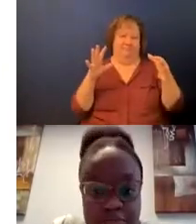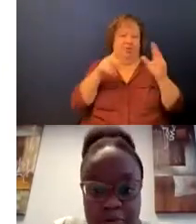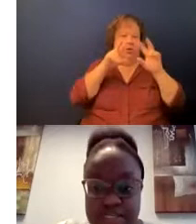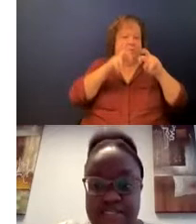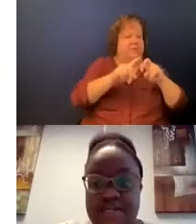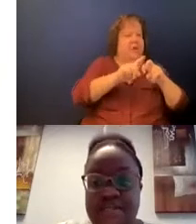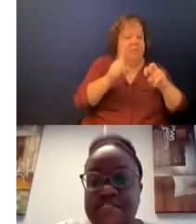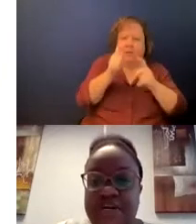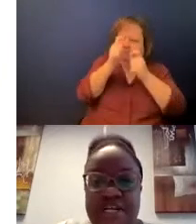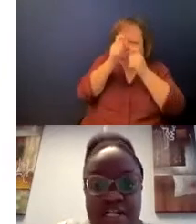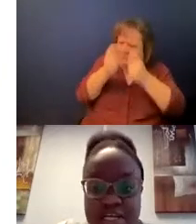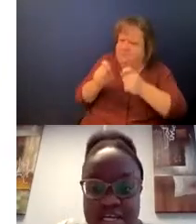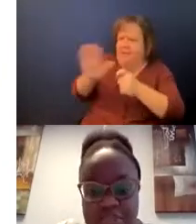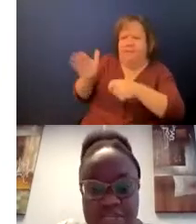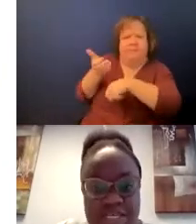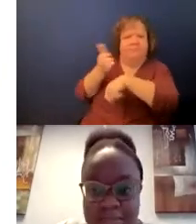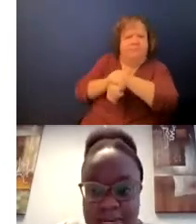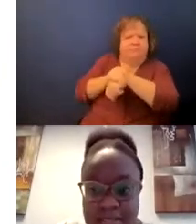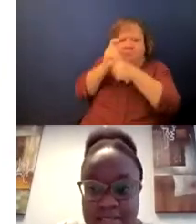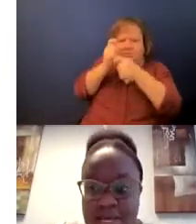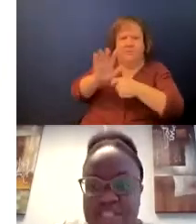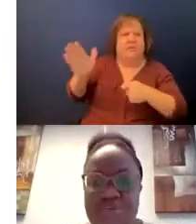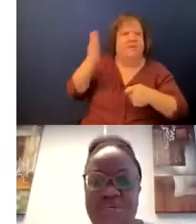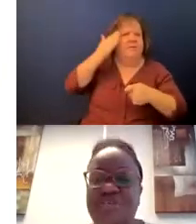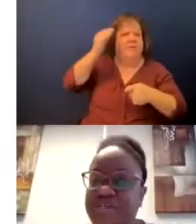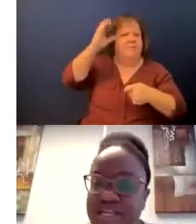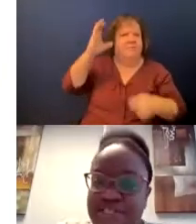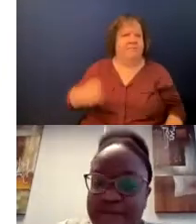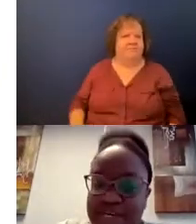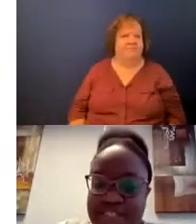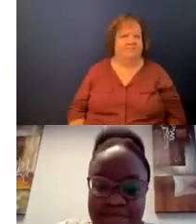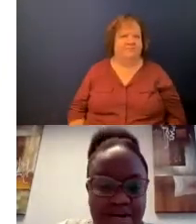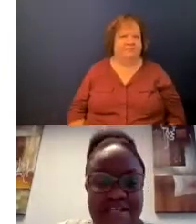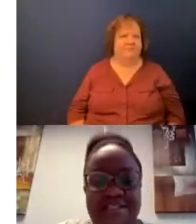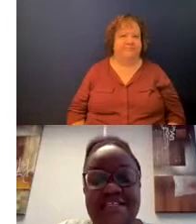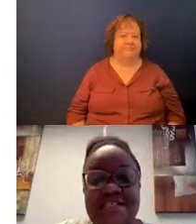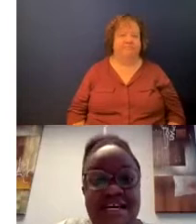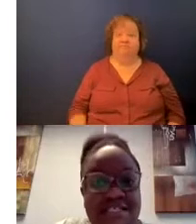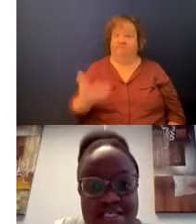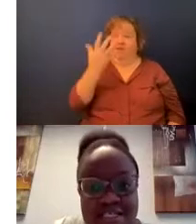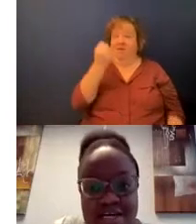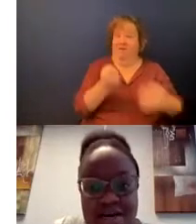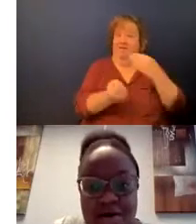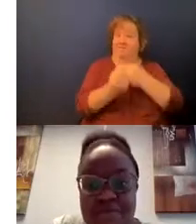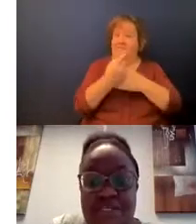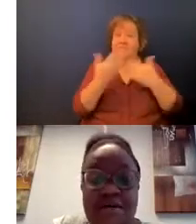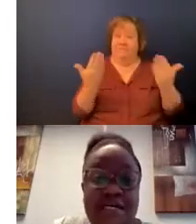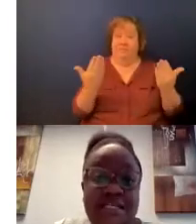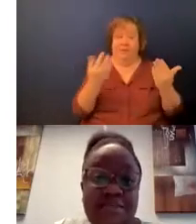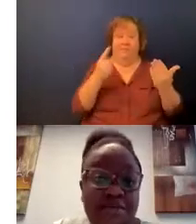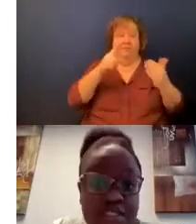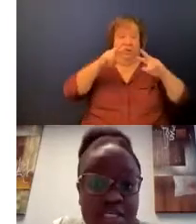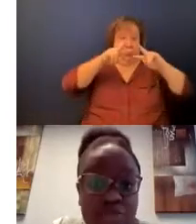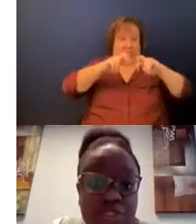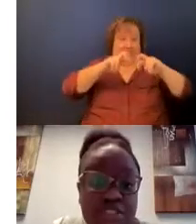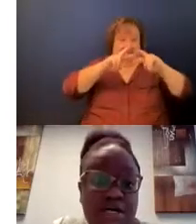merely respondents, there's very little engagement and buy-in. And so it really shouldn't be a surprise that there's hesitancy around